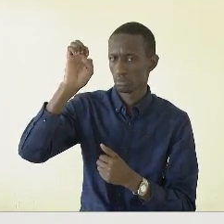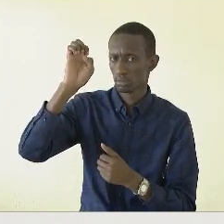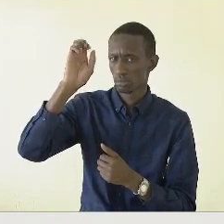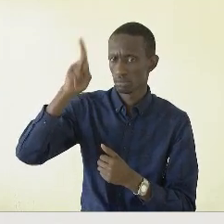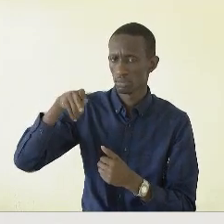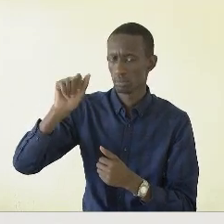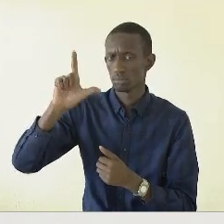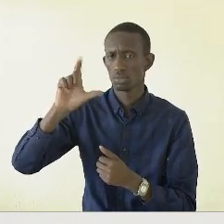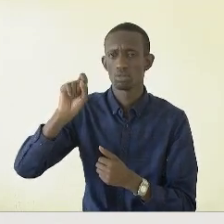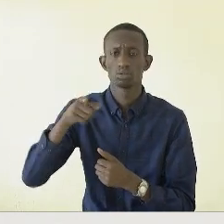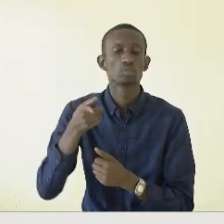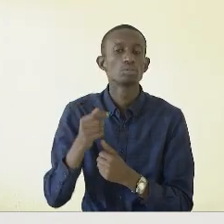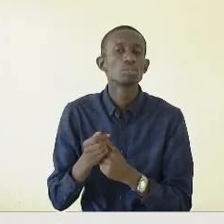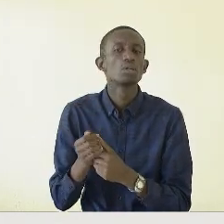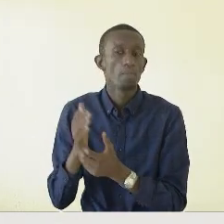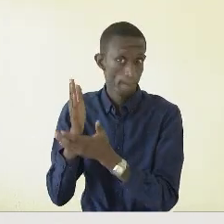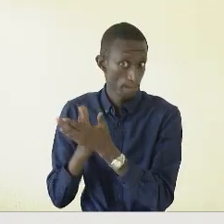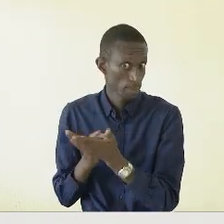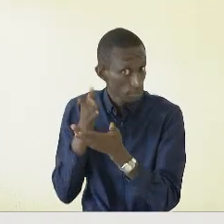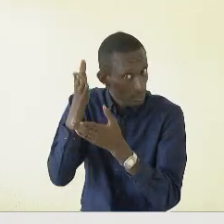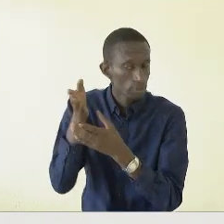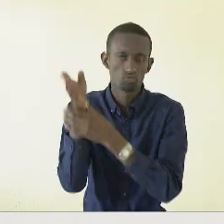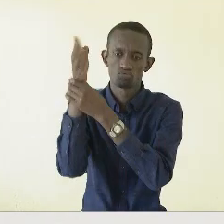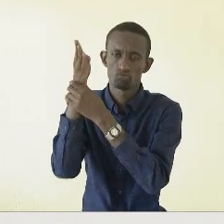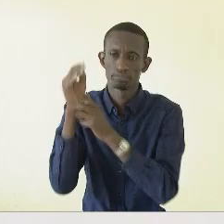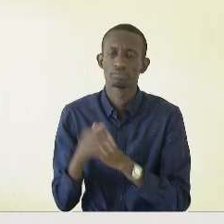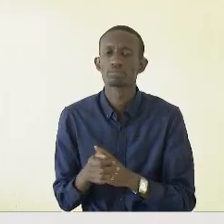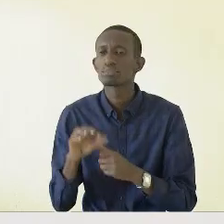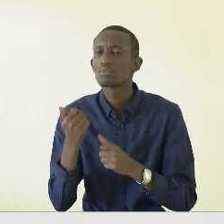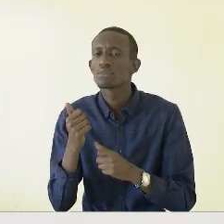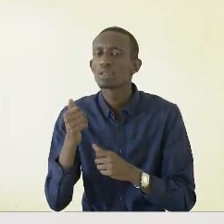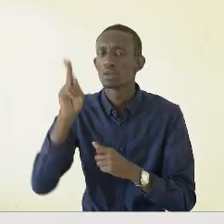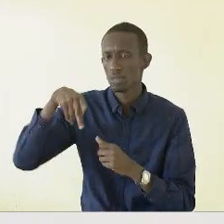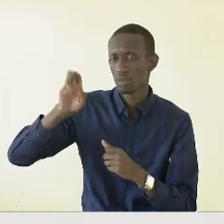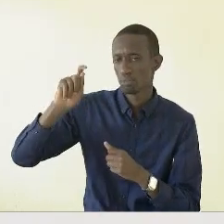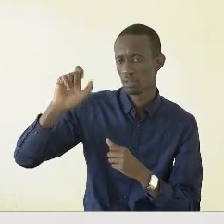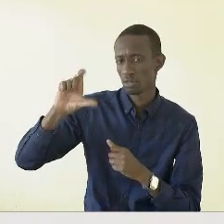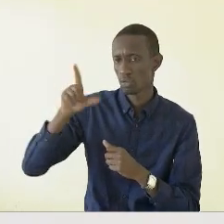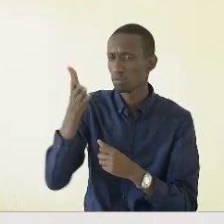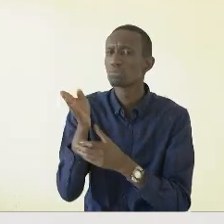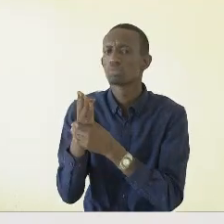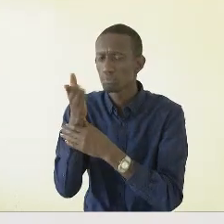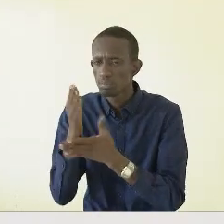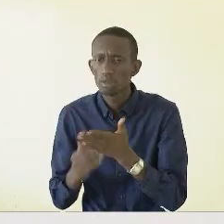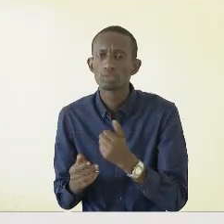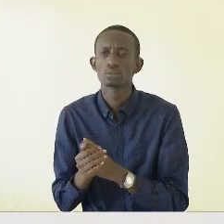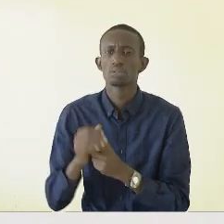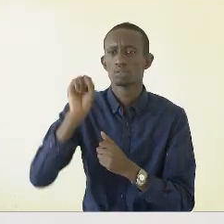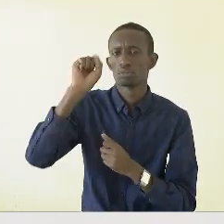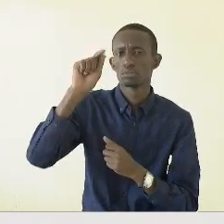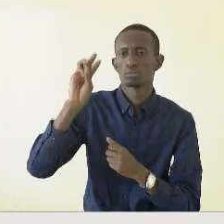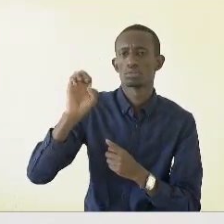are parts of the flower. We talk about petals. We talk about stamens